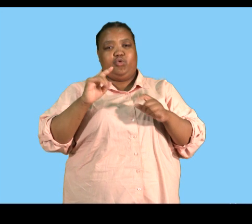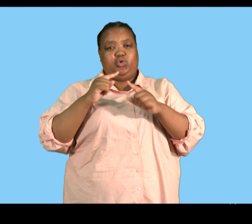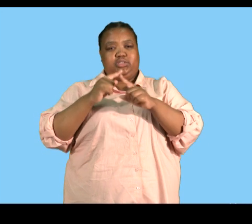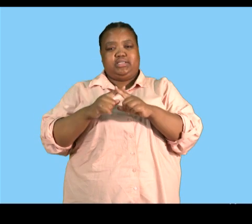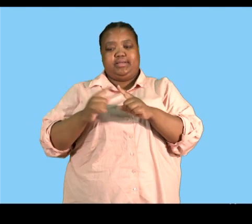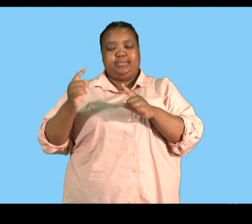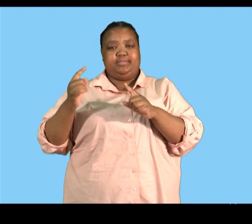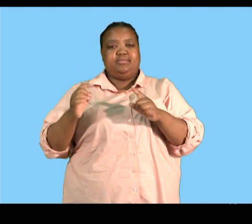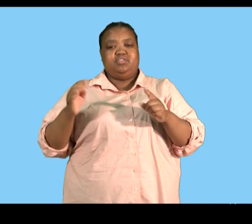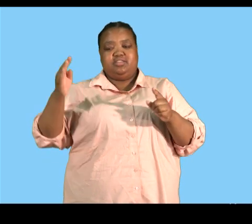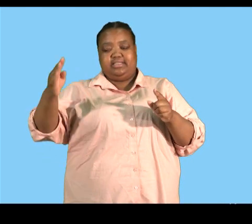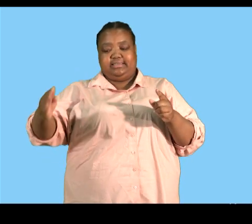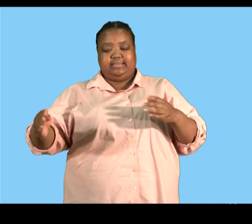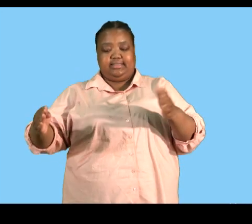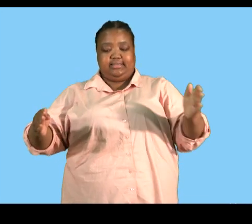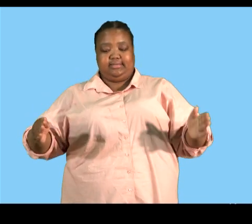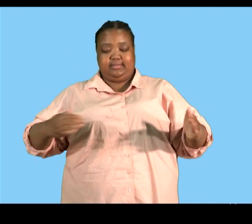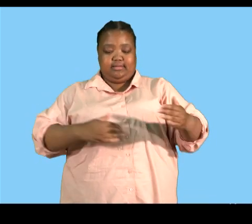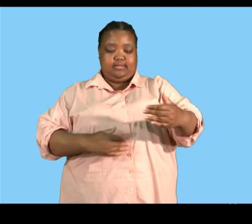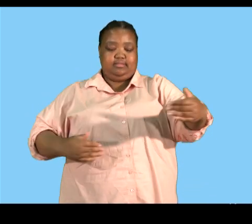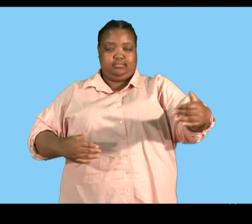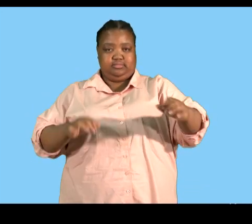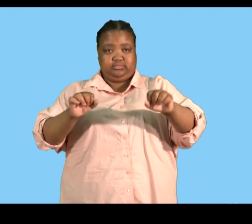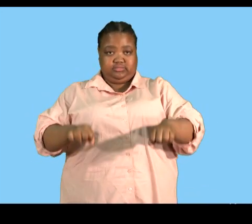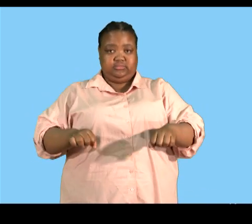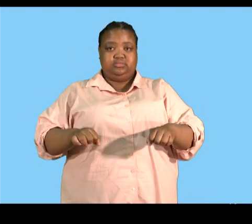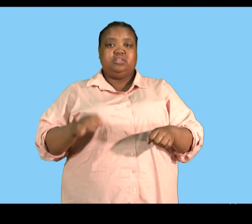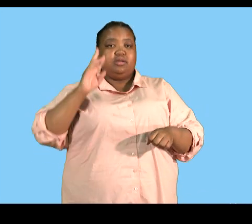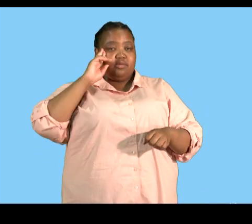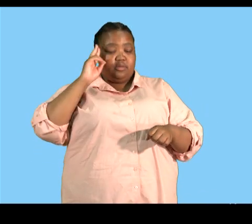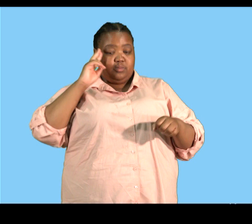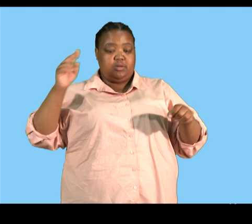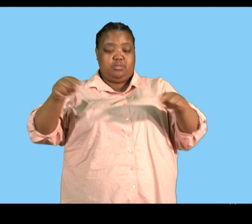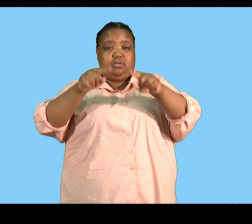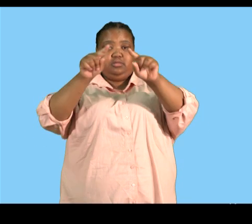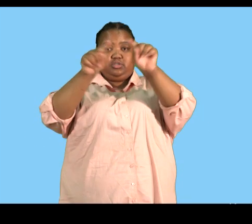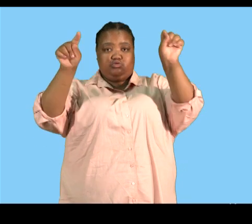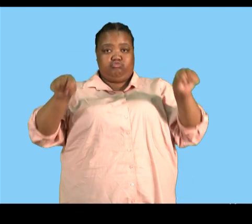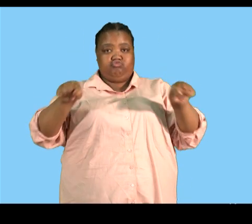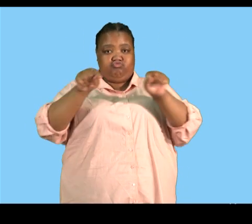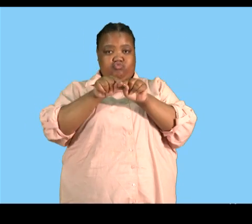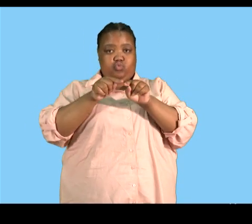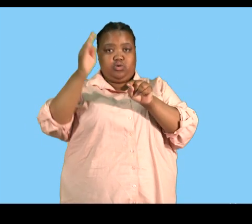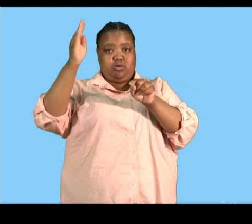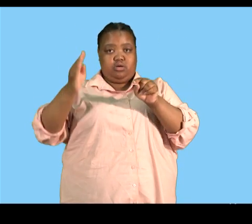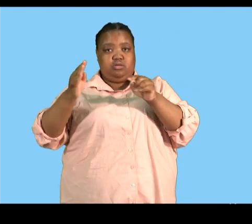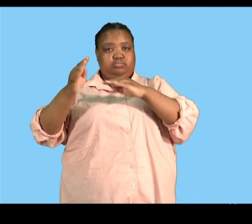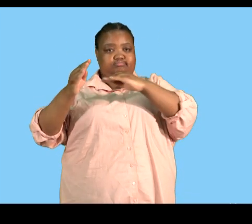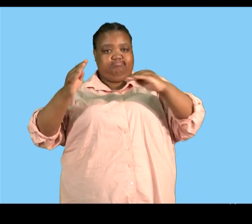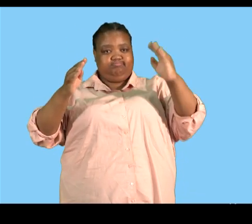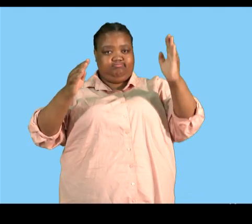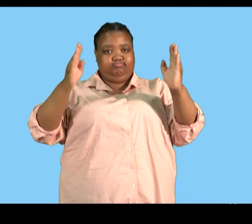we are only given one dimension. So it simply means all the sides of this floor will be